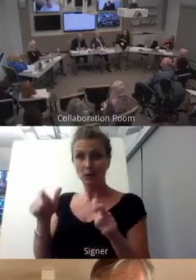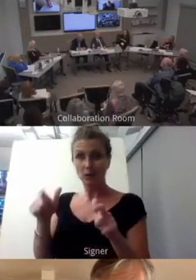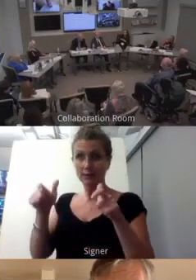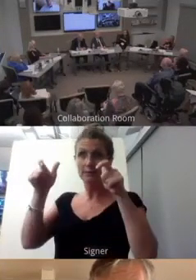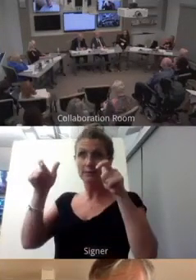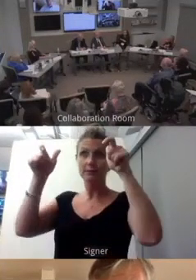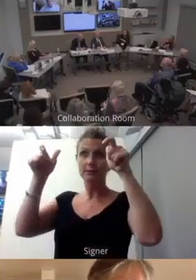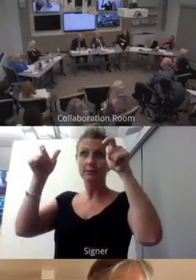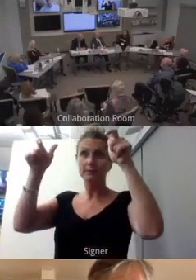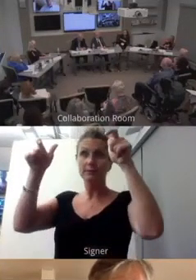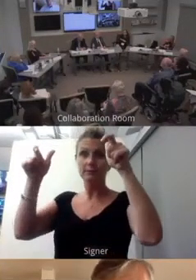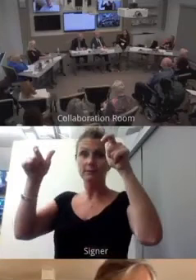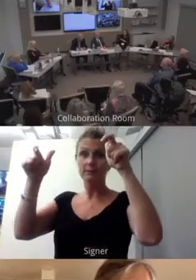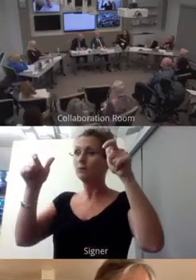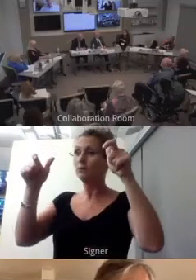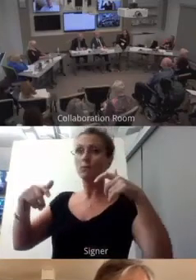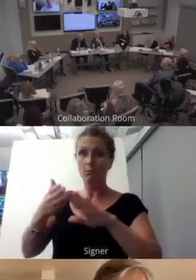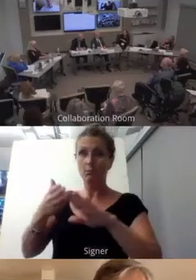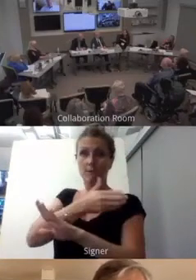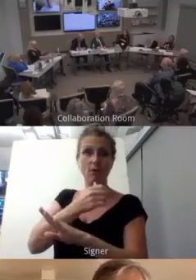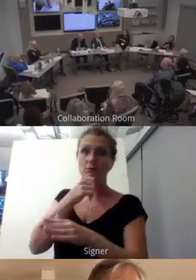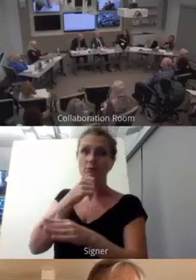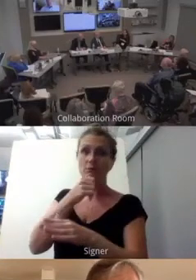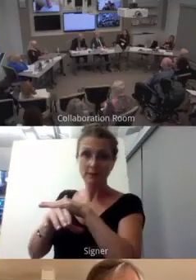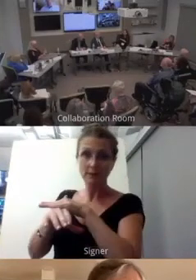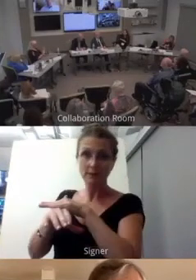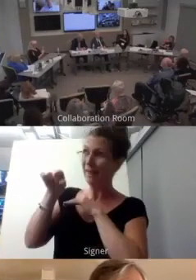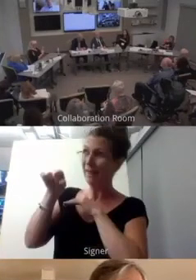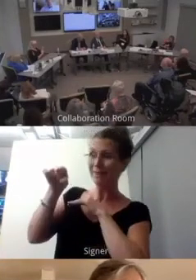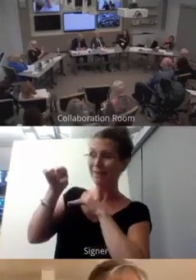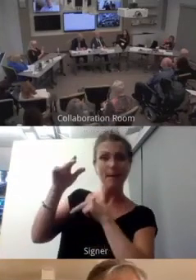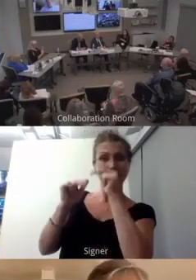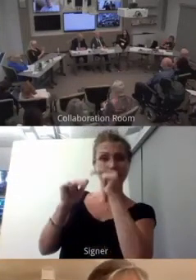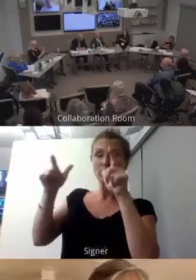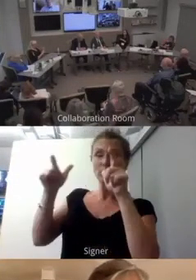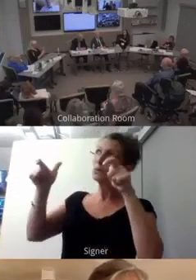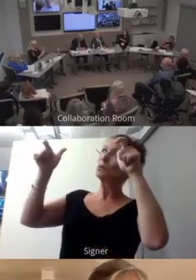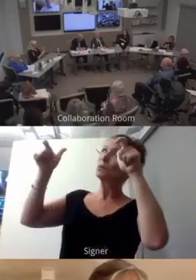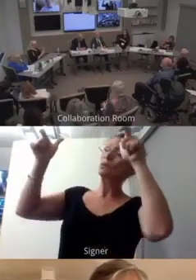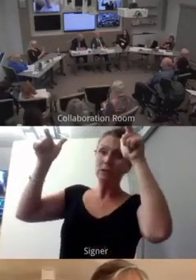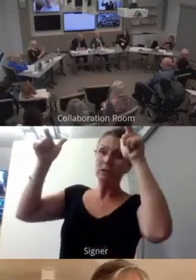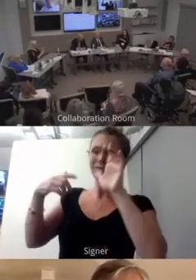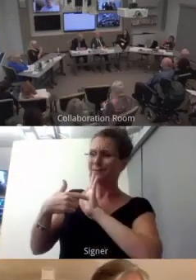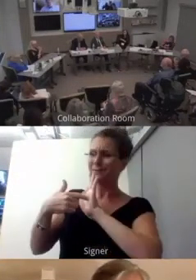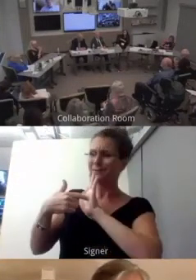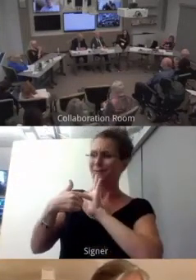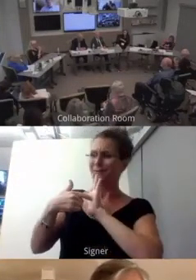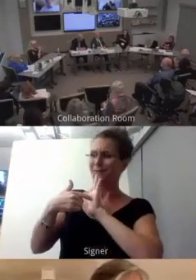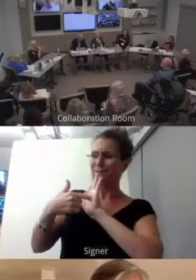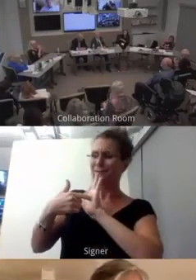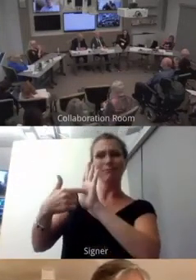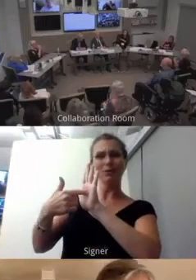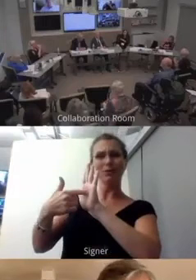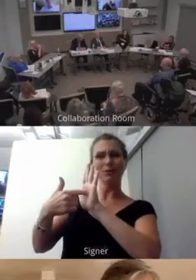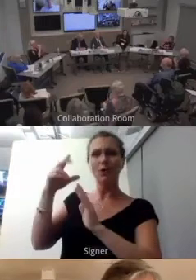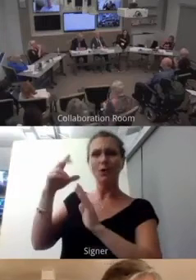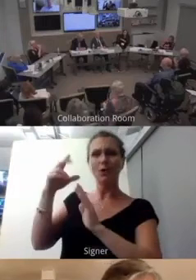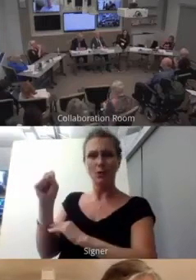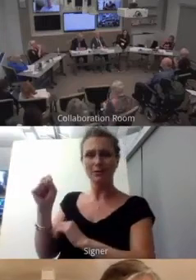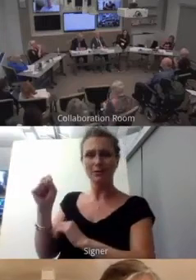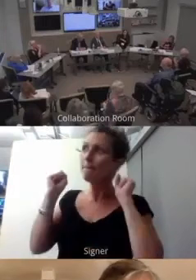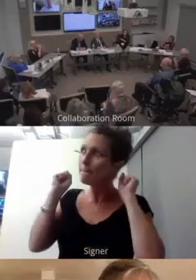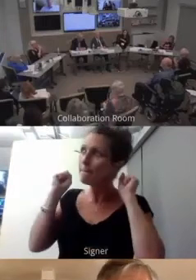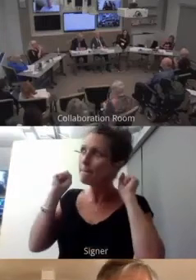symbol of the United States, and it is a tourist attraction, and many people go there. It wasn't really fully